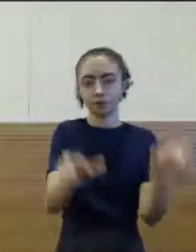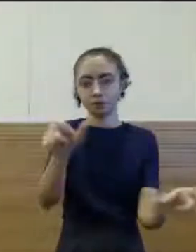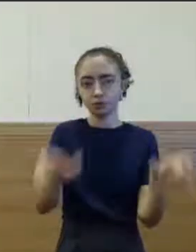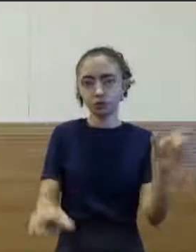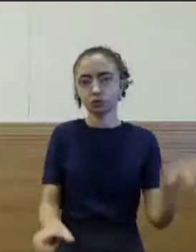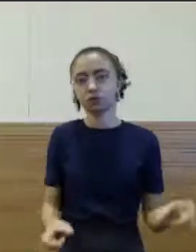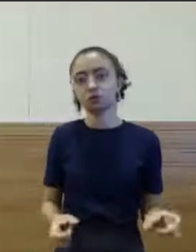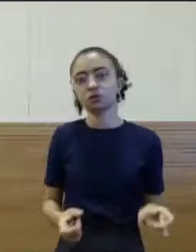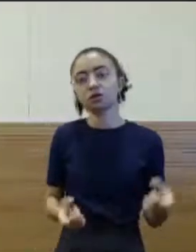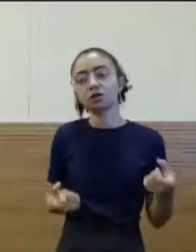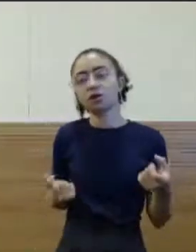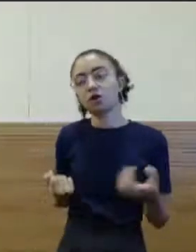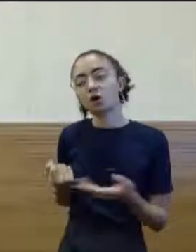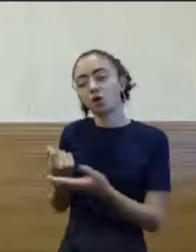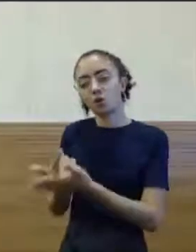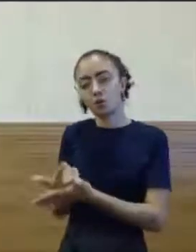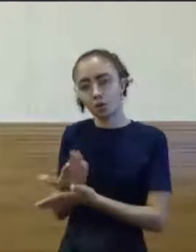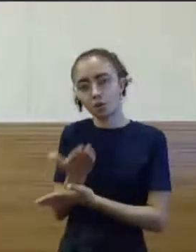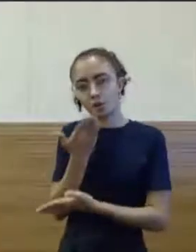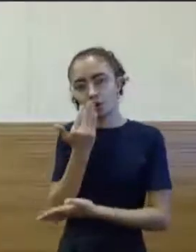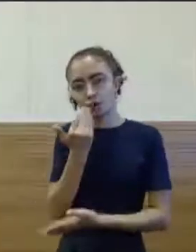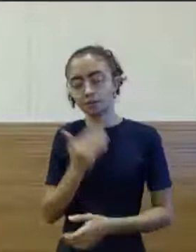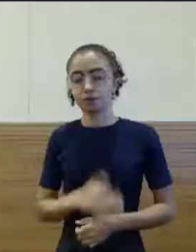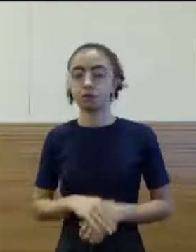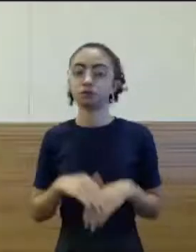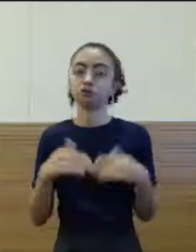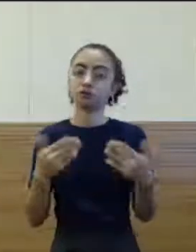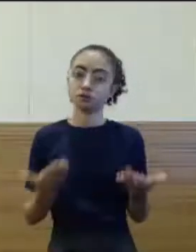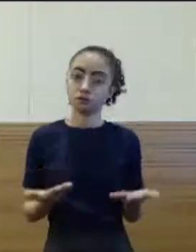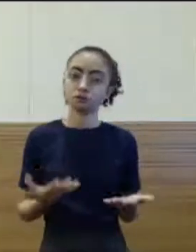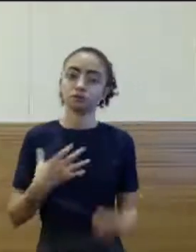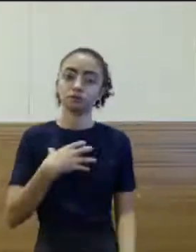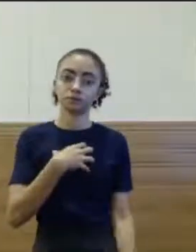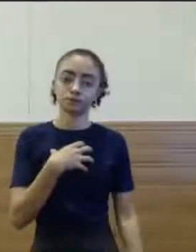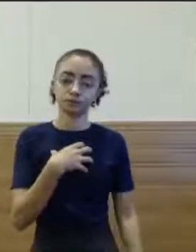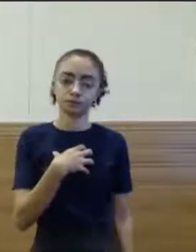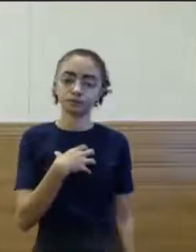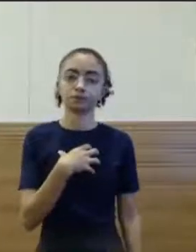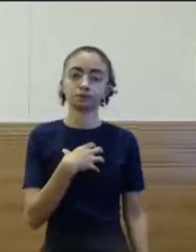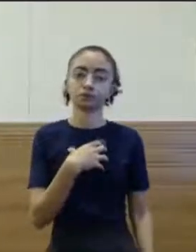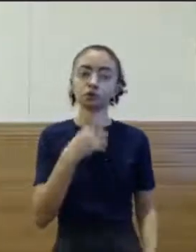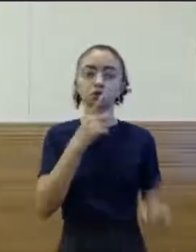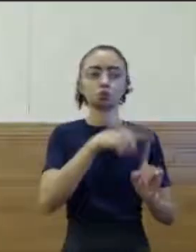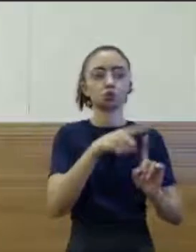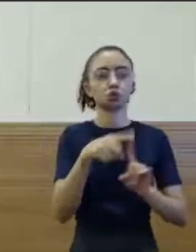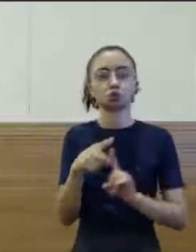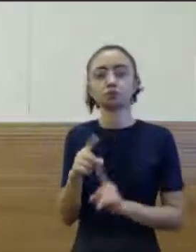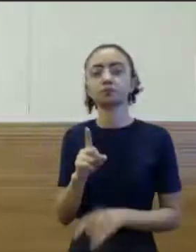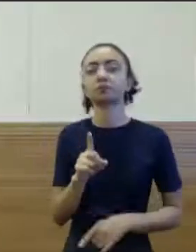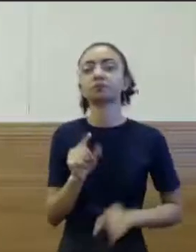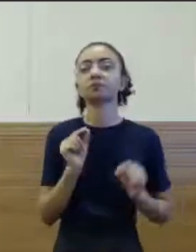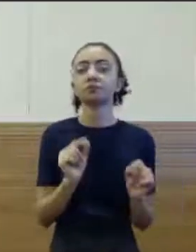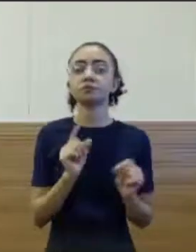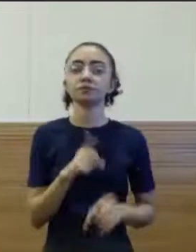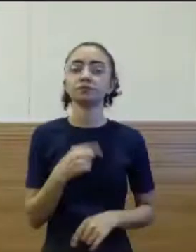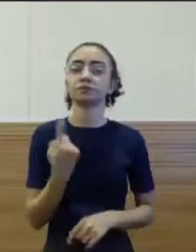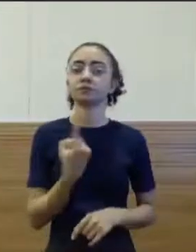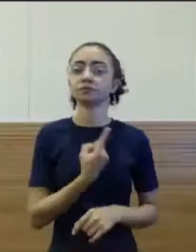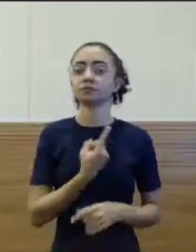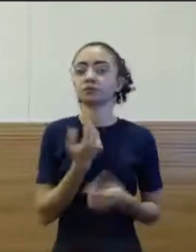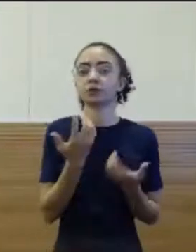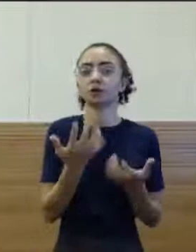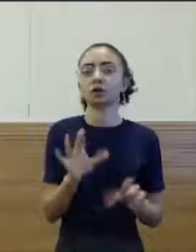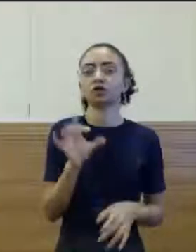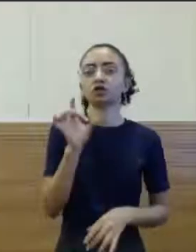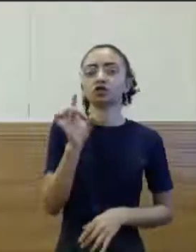consumers. So this is one of the ways, those constructive ways that not only we want to create